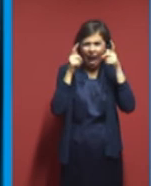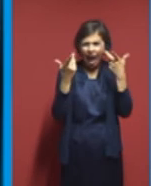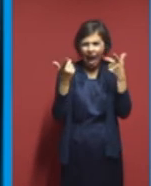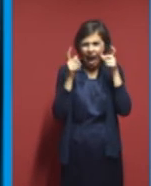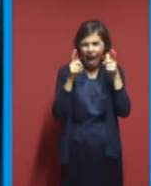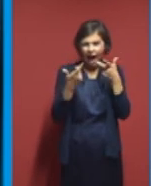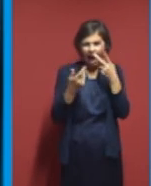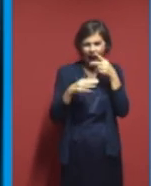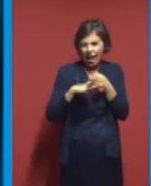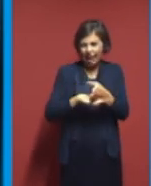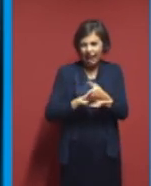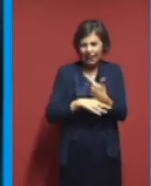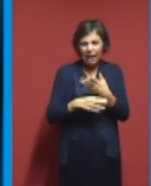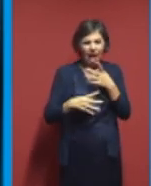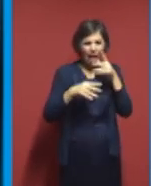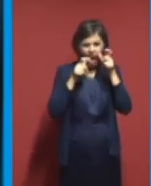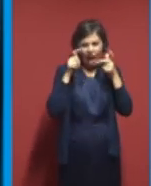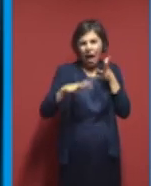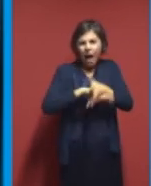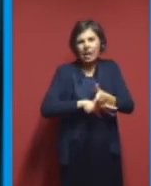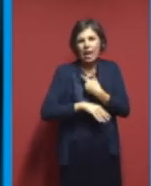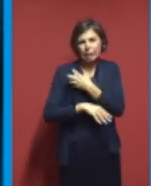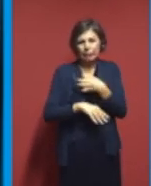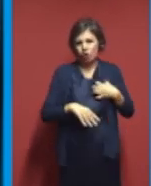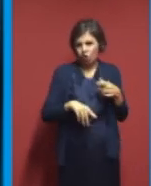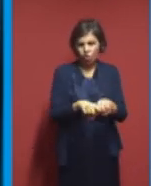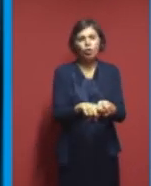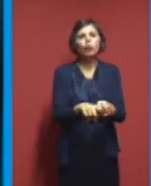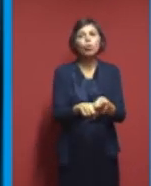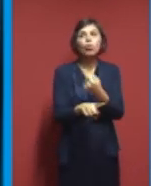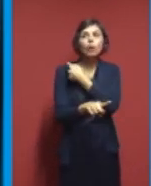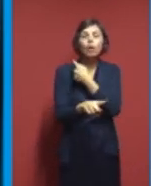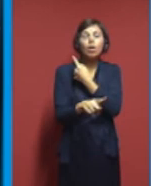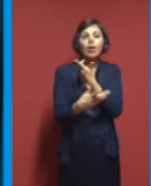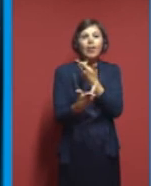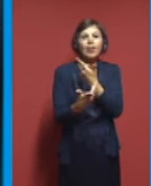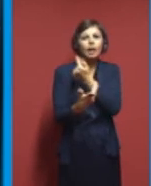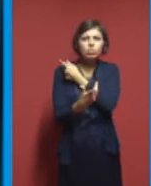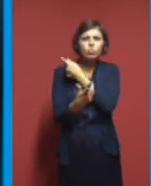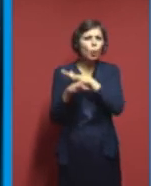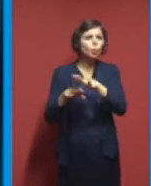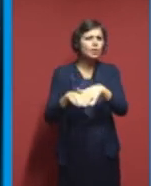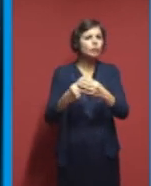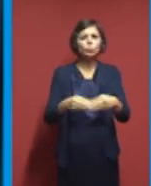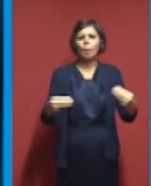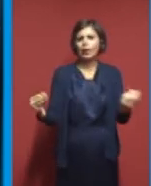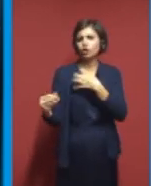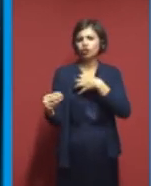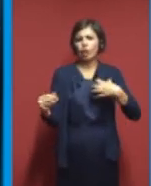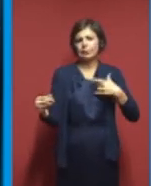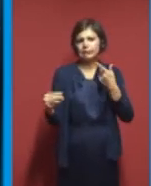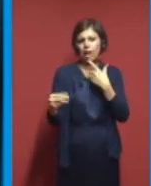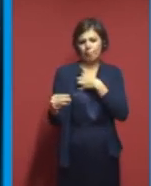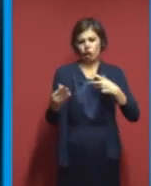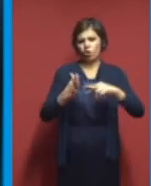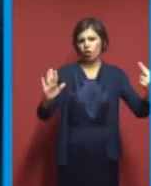has all of the scientific tools available to be able to do biotechnology, but without confining us to having to use those